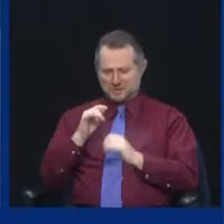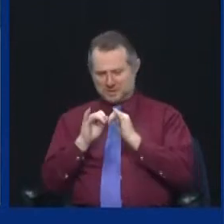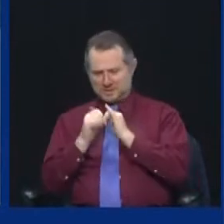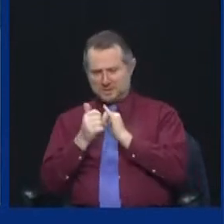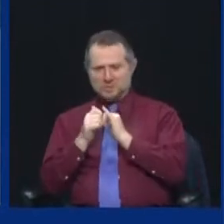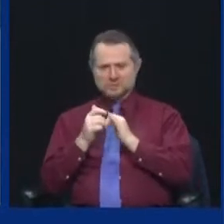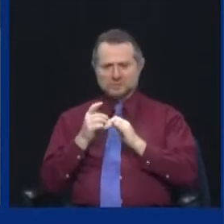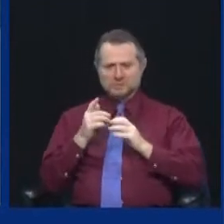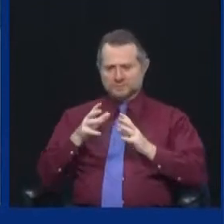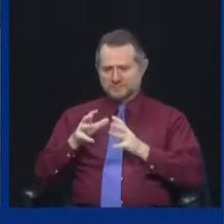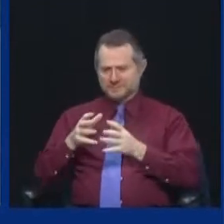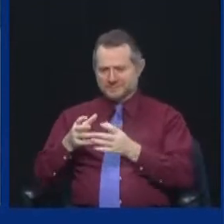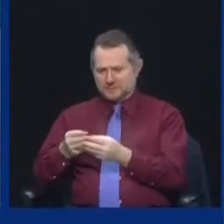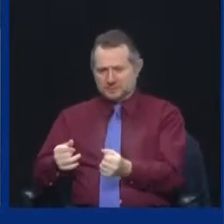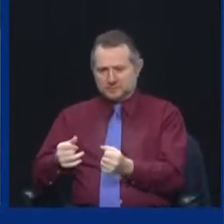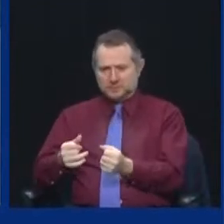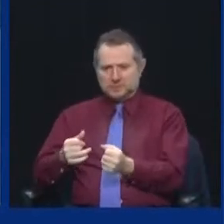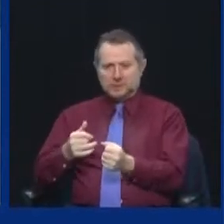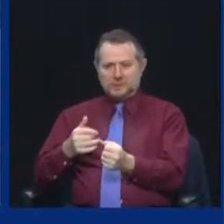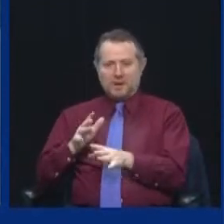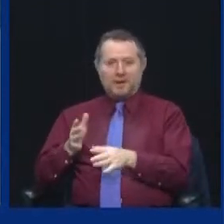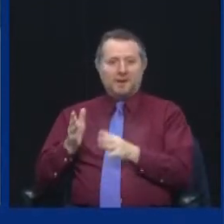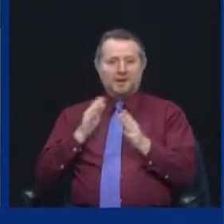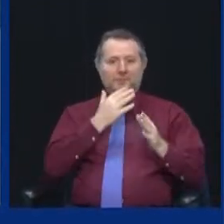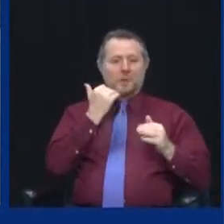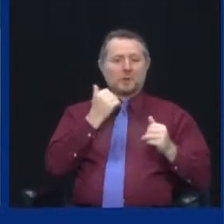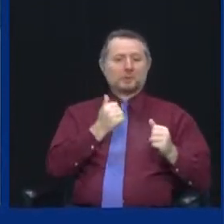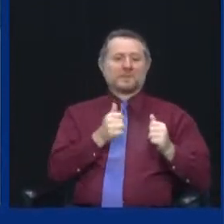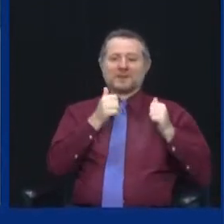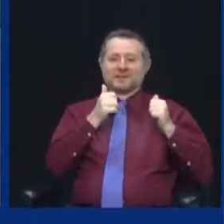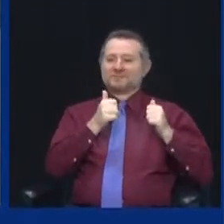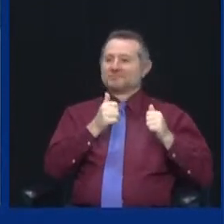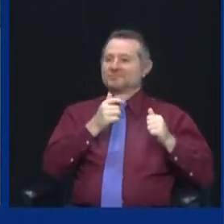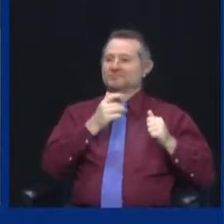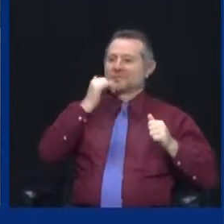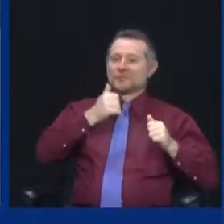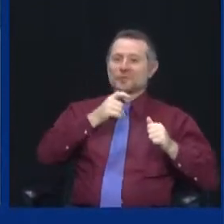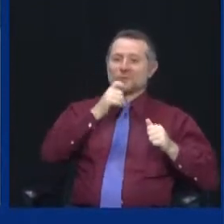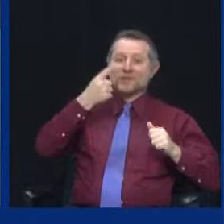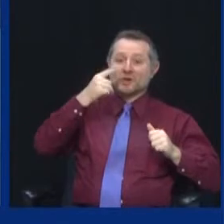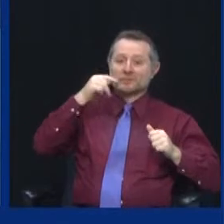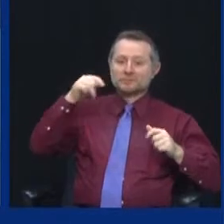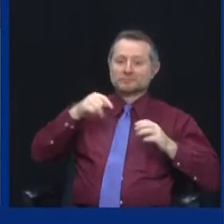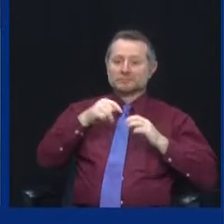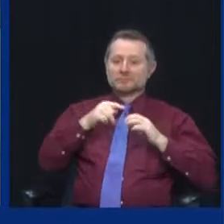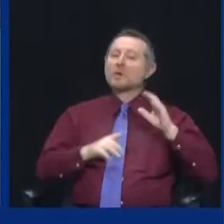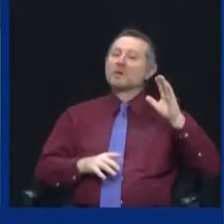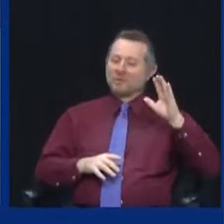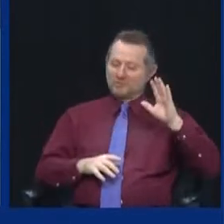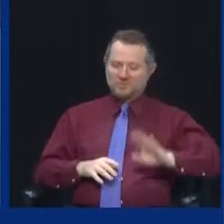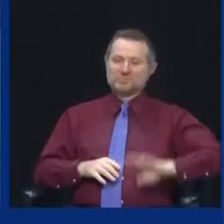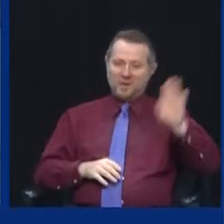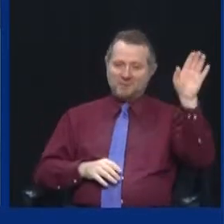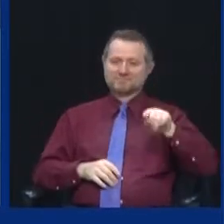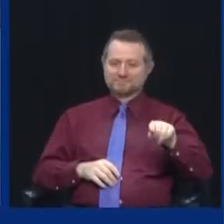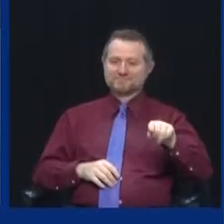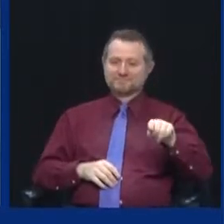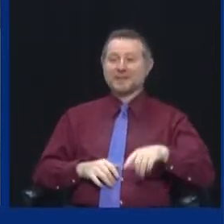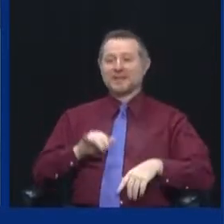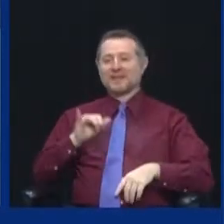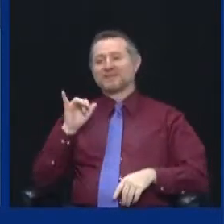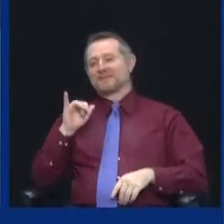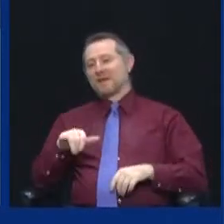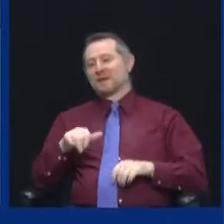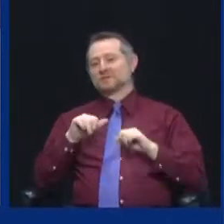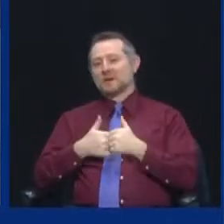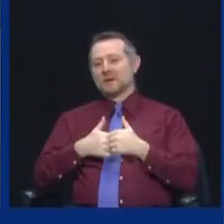of disruption better and stronger for it. That's the challenge. Well,